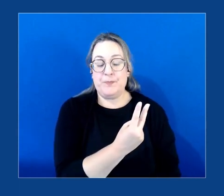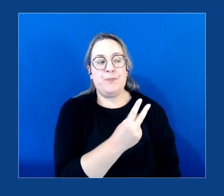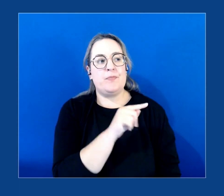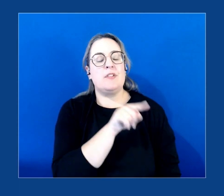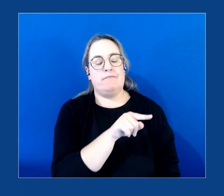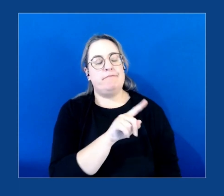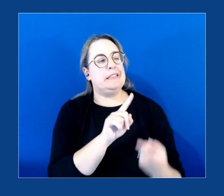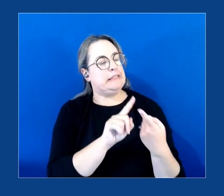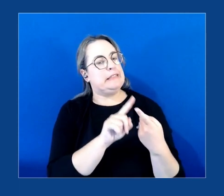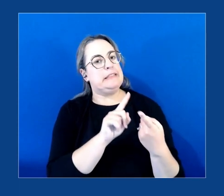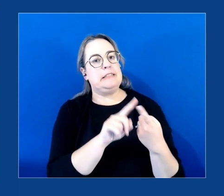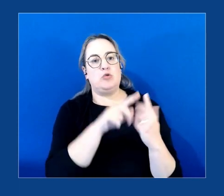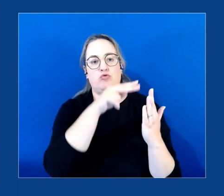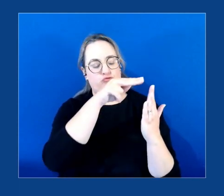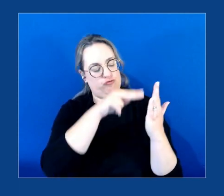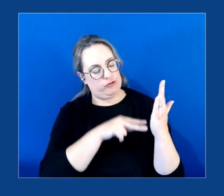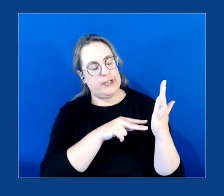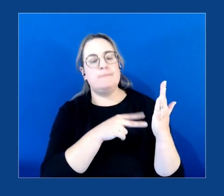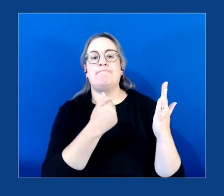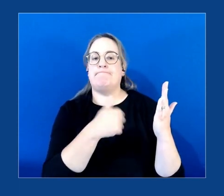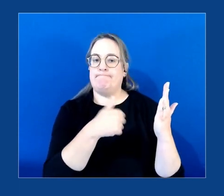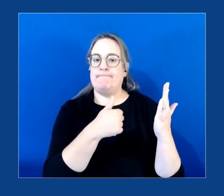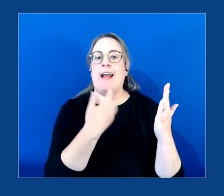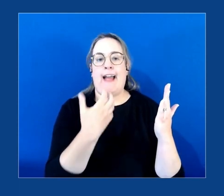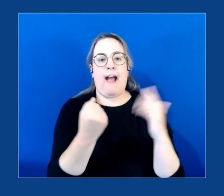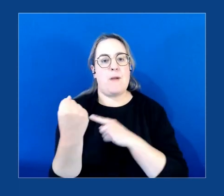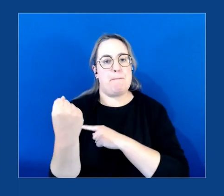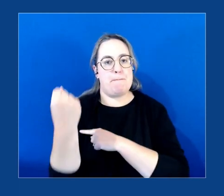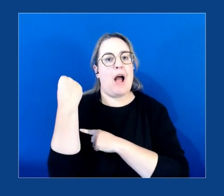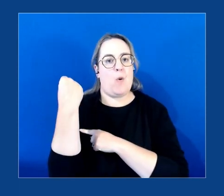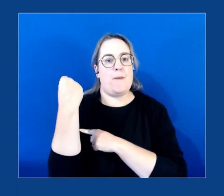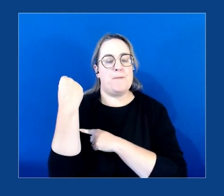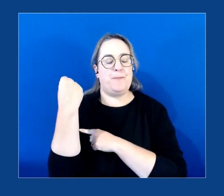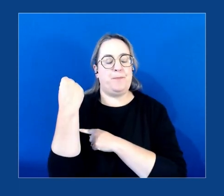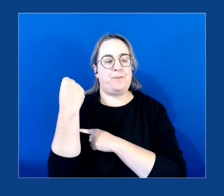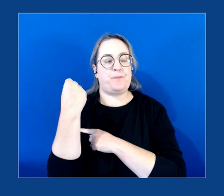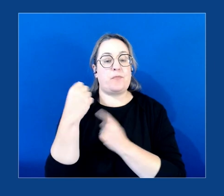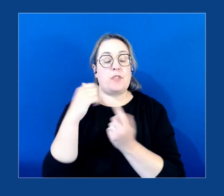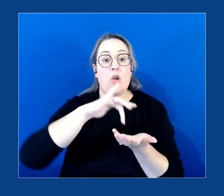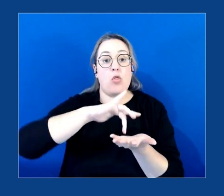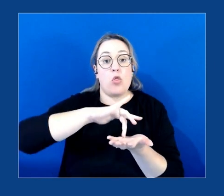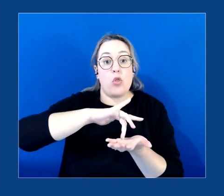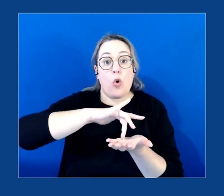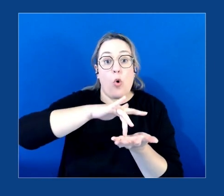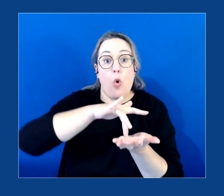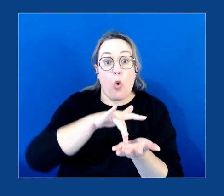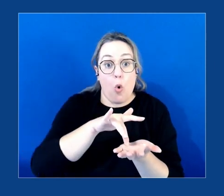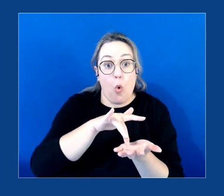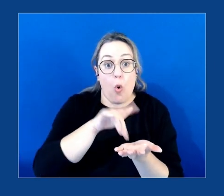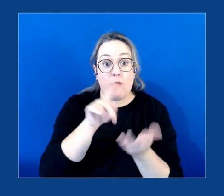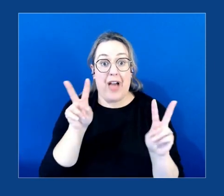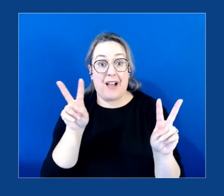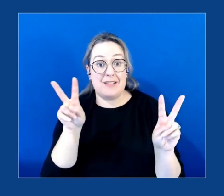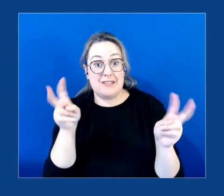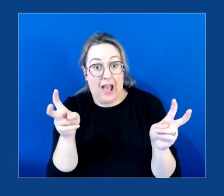powerfully. I think one of the core messages of that statement was the vital role that